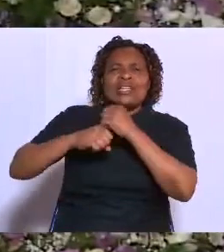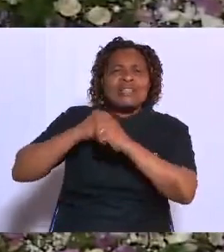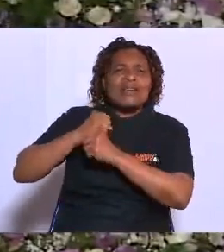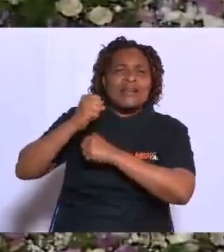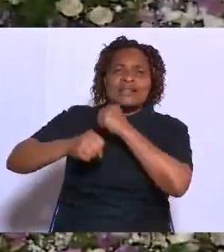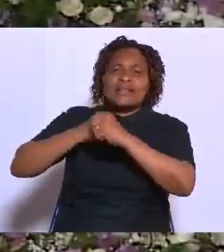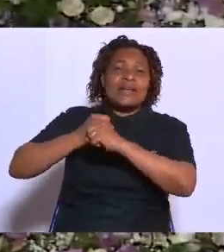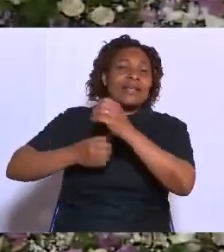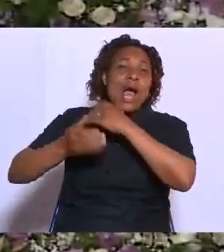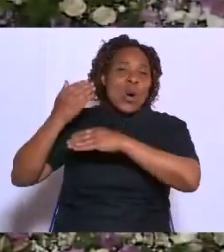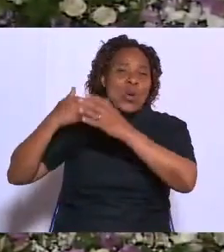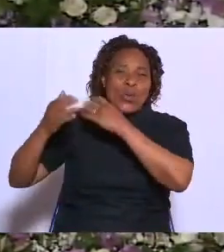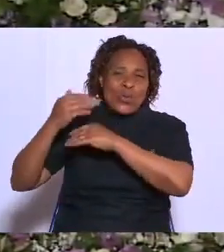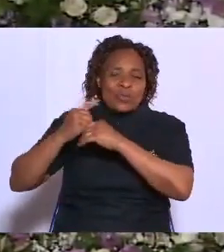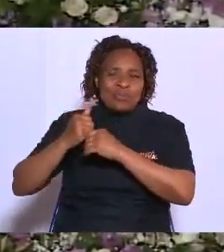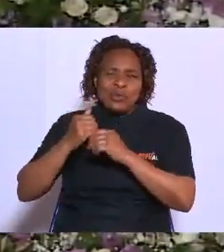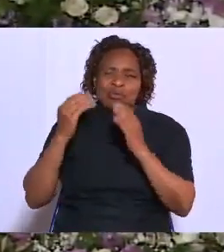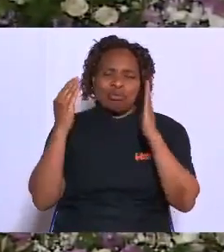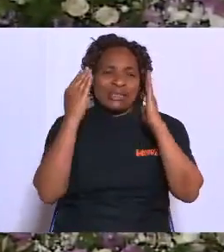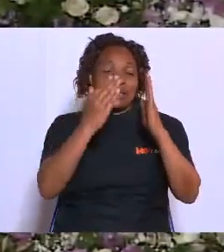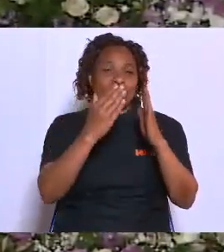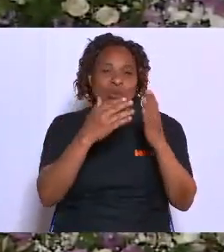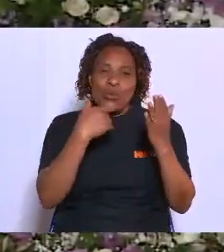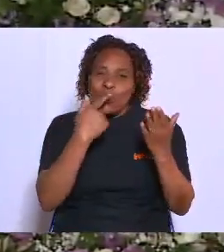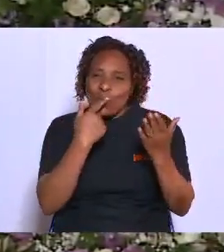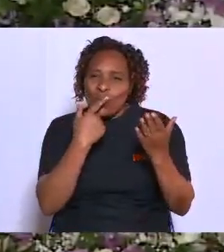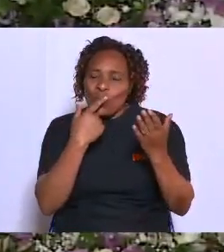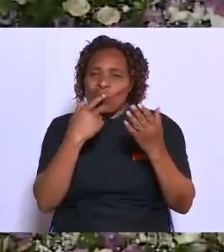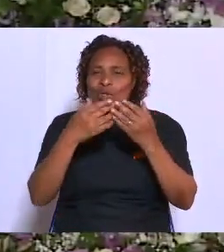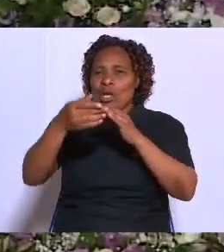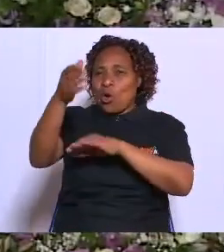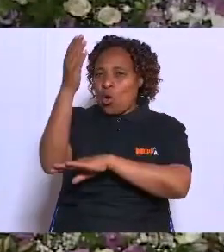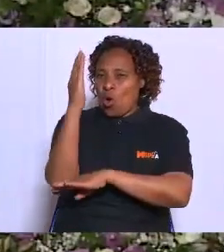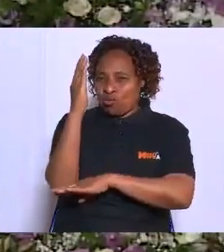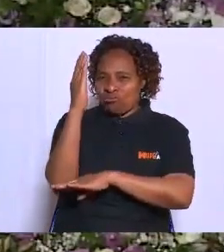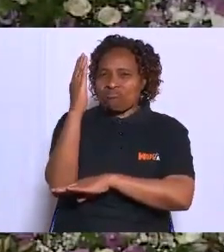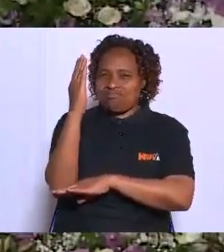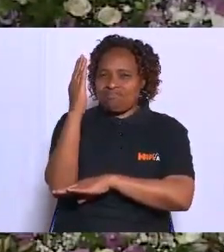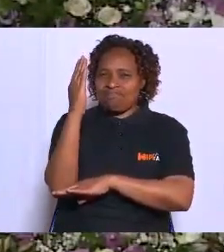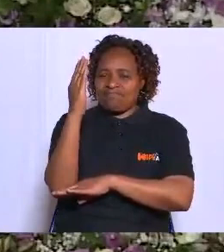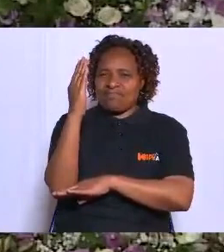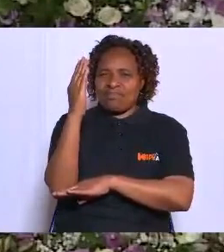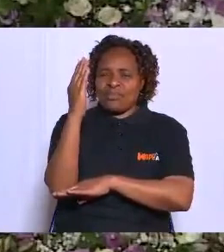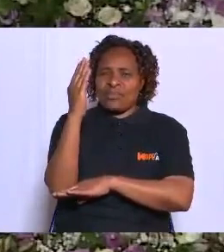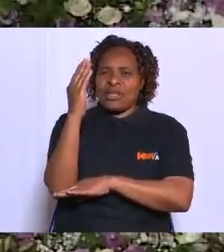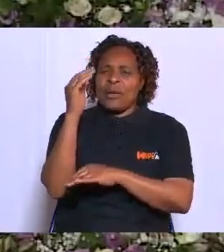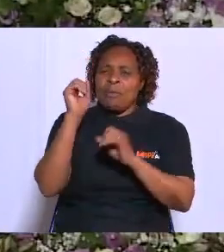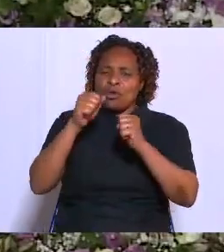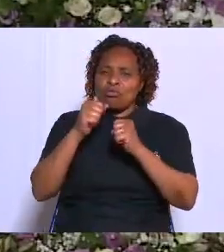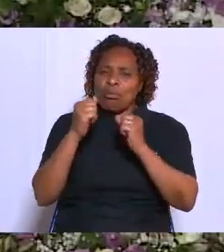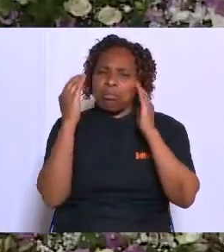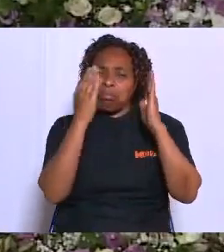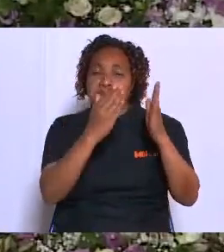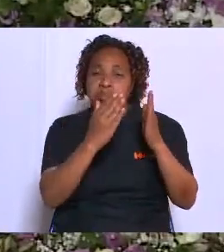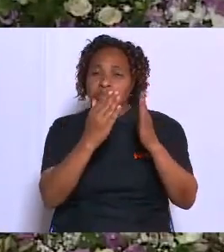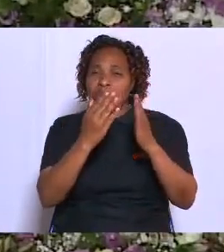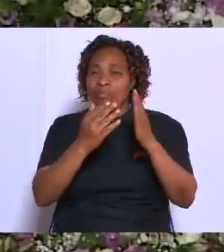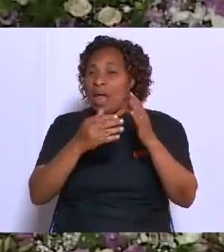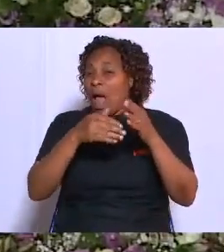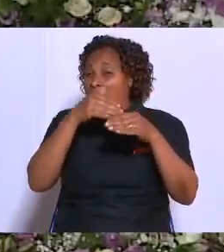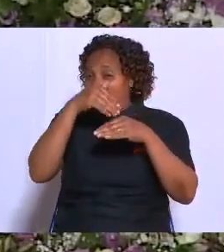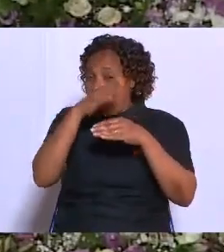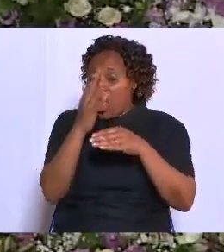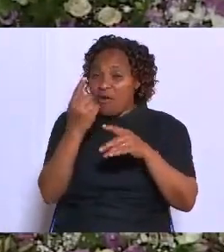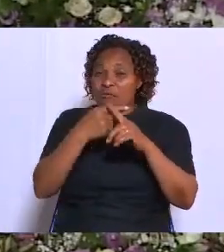to get the attention off the Creator get the attention away from the